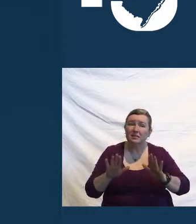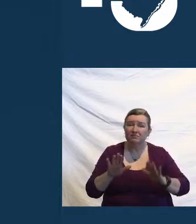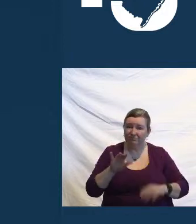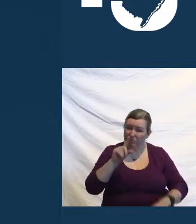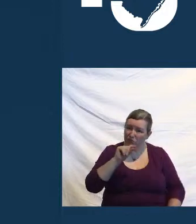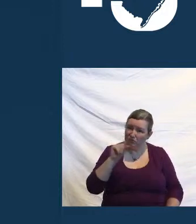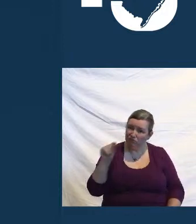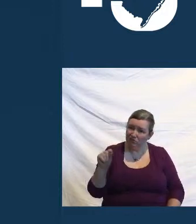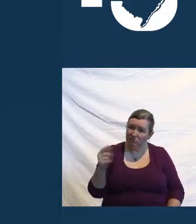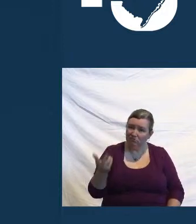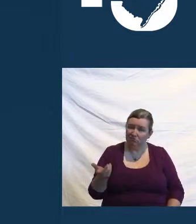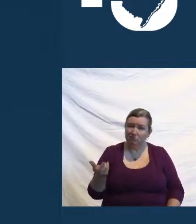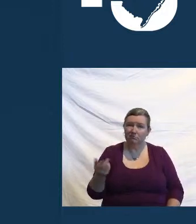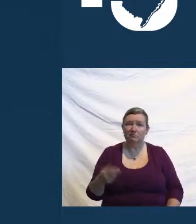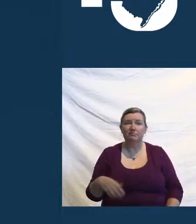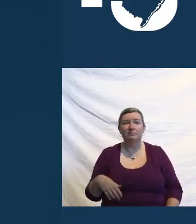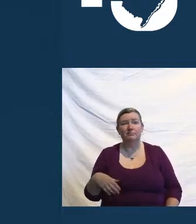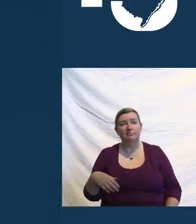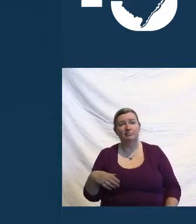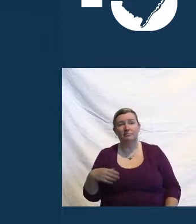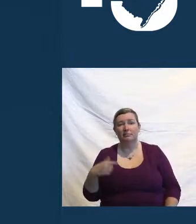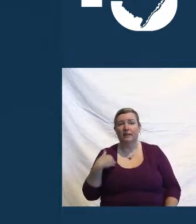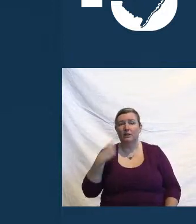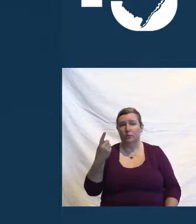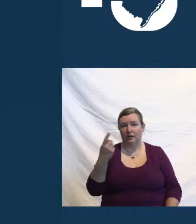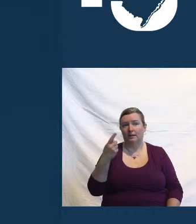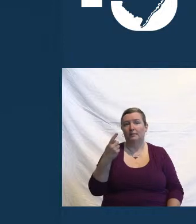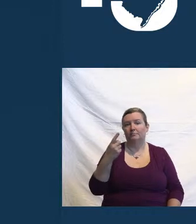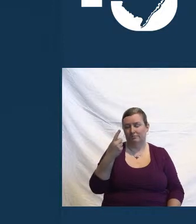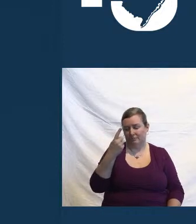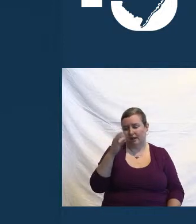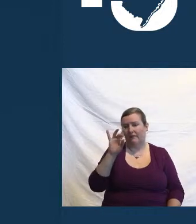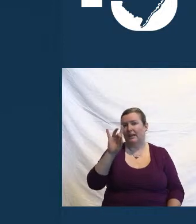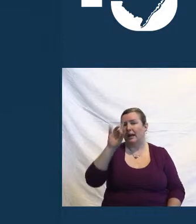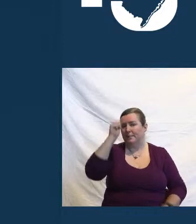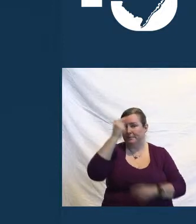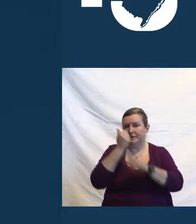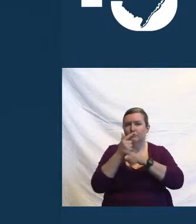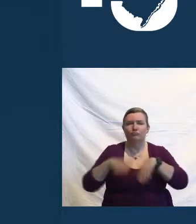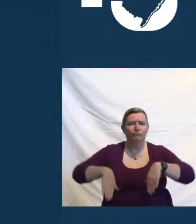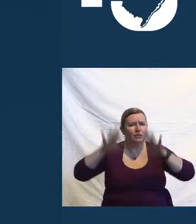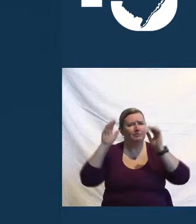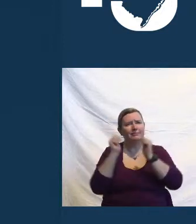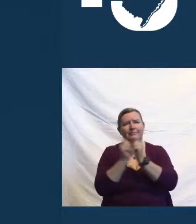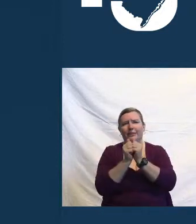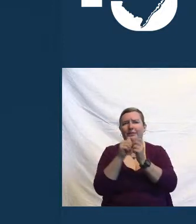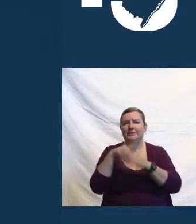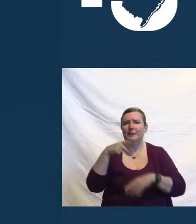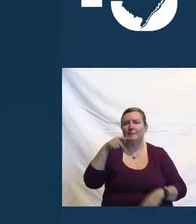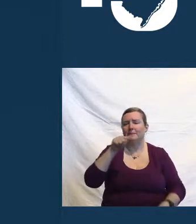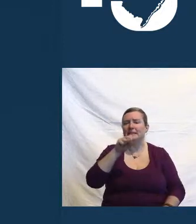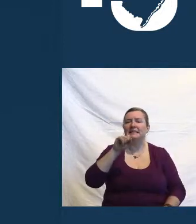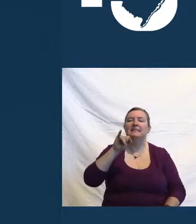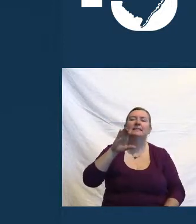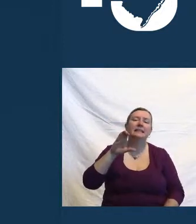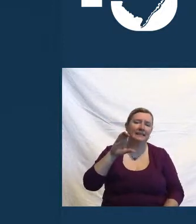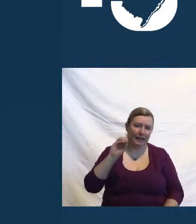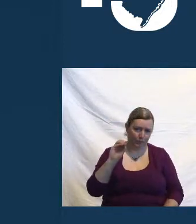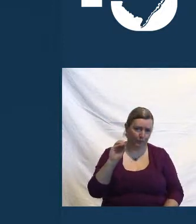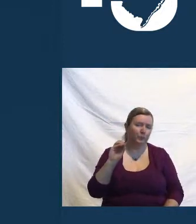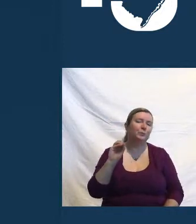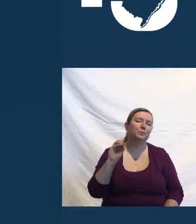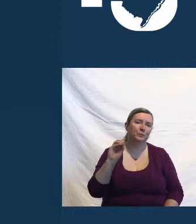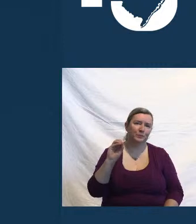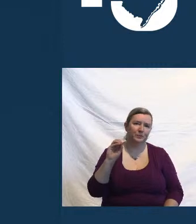8 siblings in the Bloomingdale-Butler area of Passaic County, she joined many of her peers in finding work at the factories